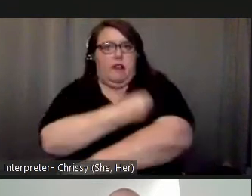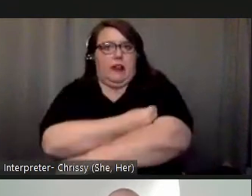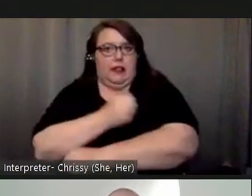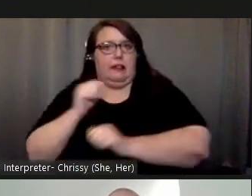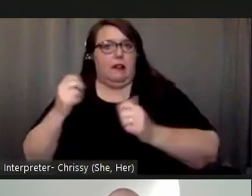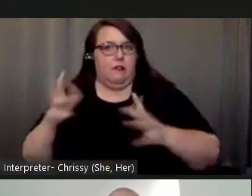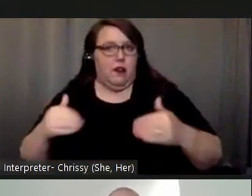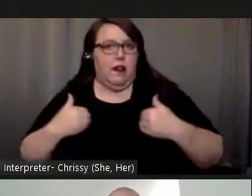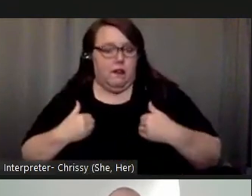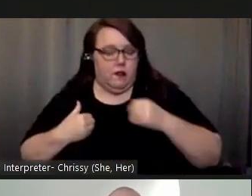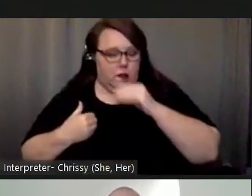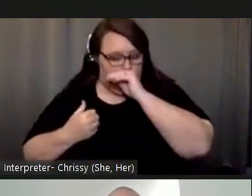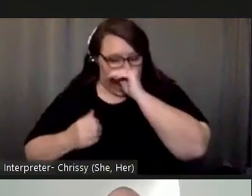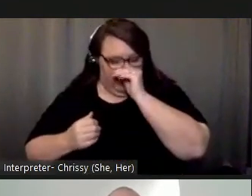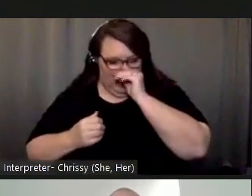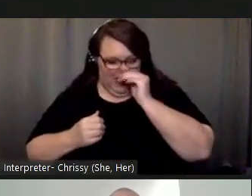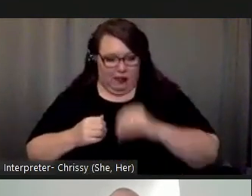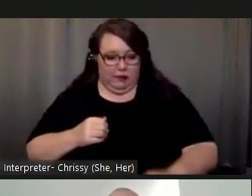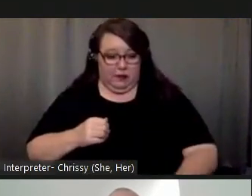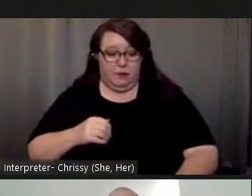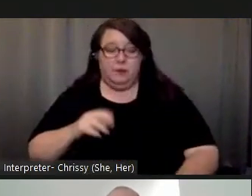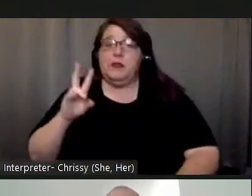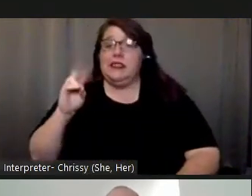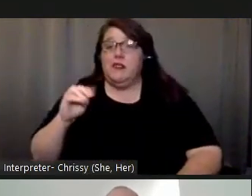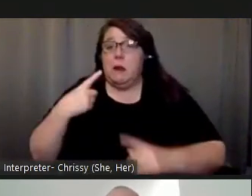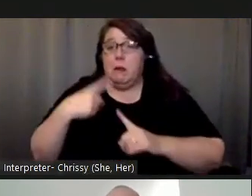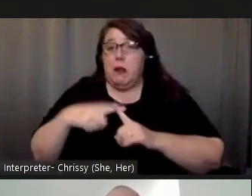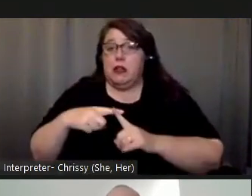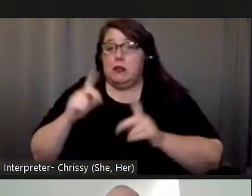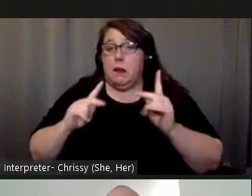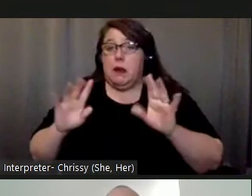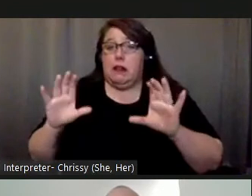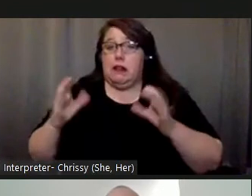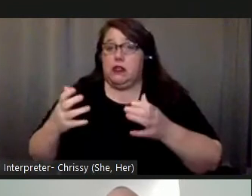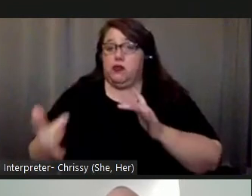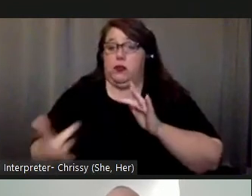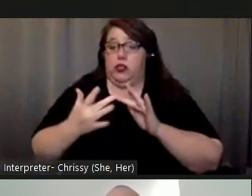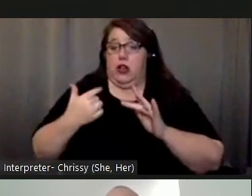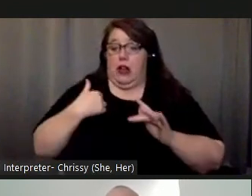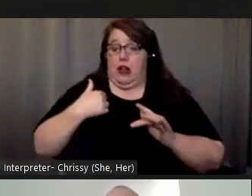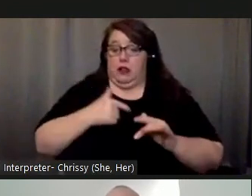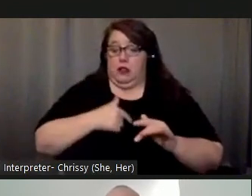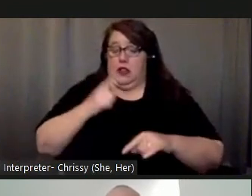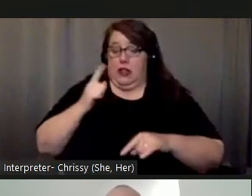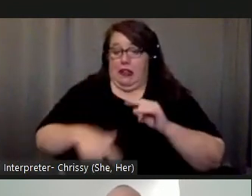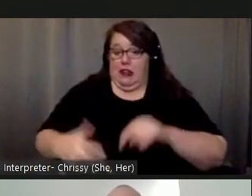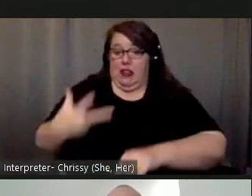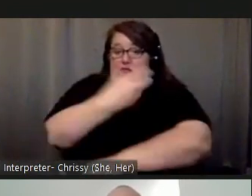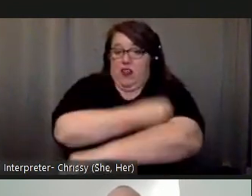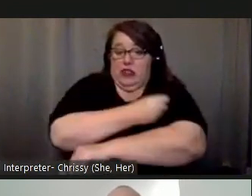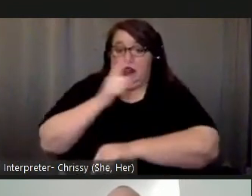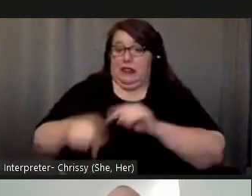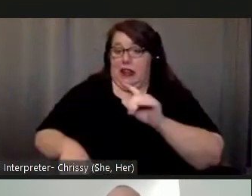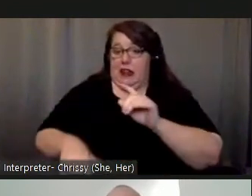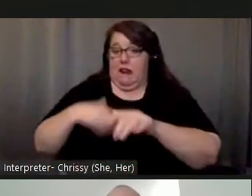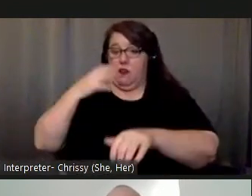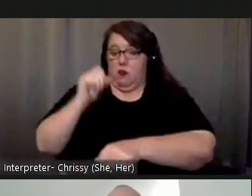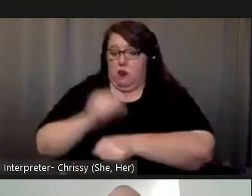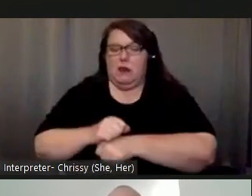the state's response to the 70+ population reaching out to us at our station, frustrated they can't get vaccines, can't get appointments, et